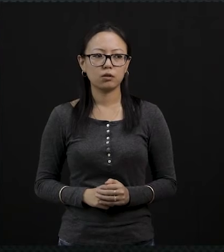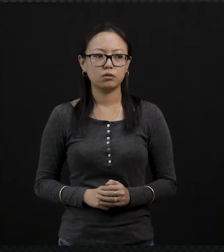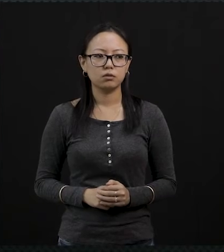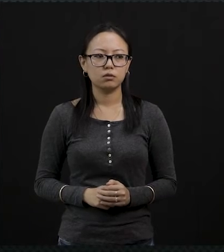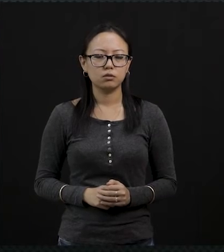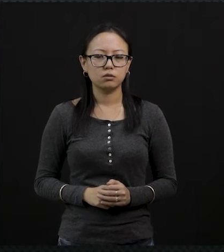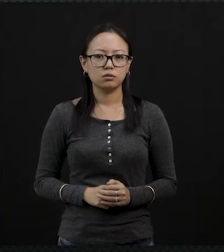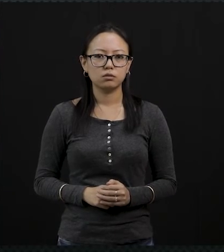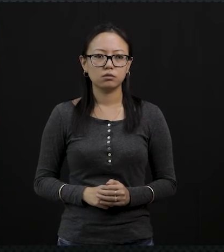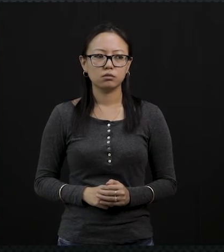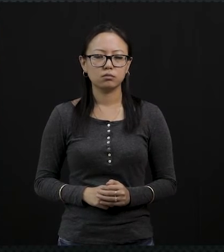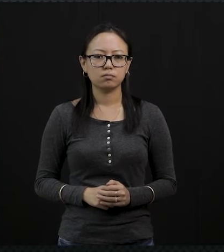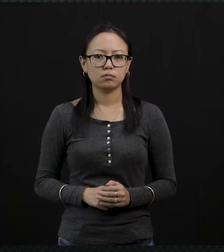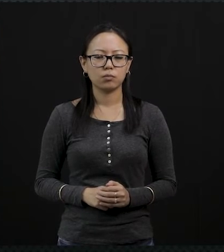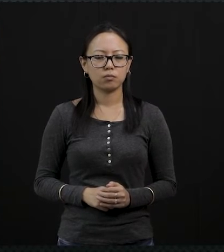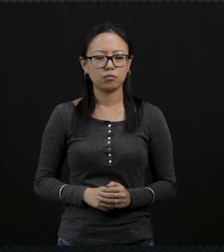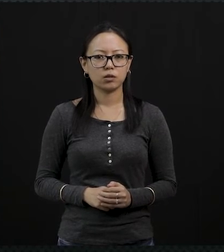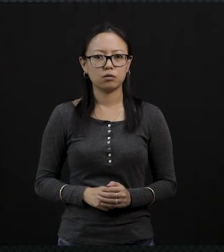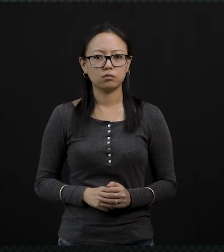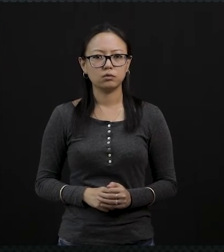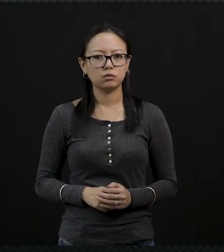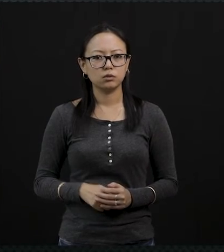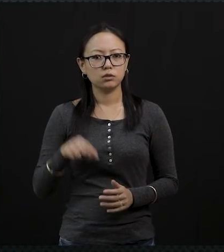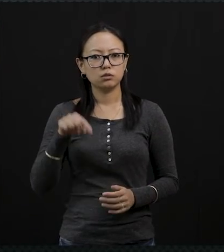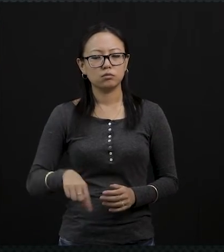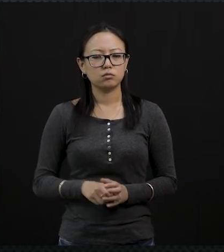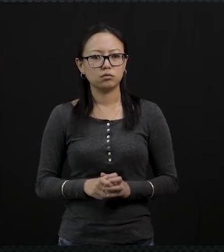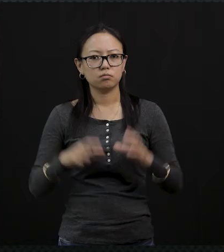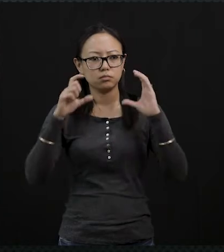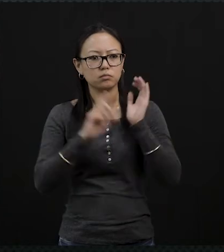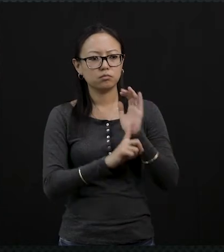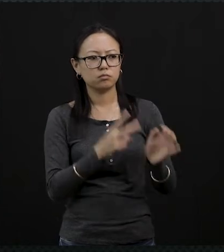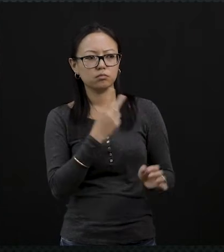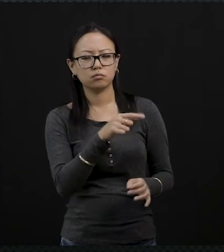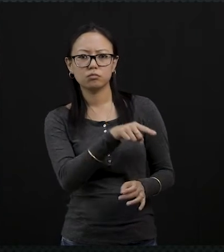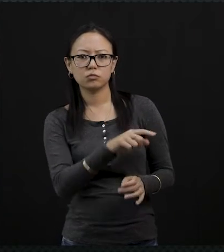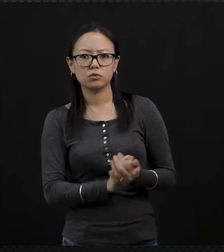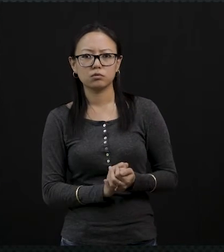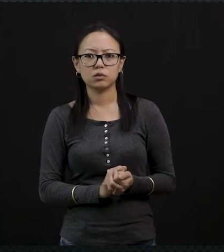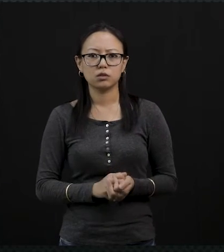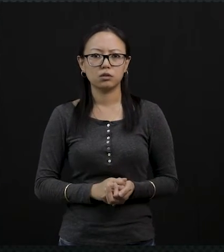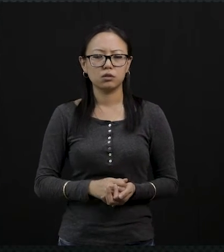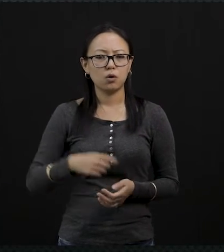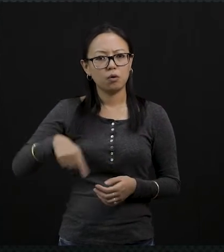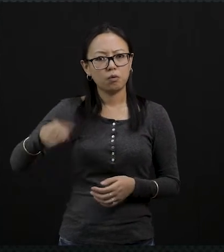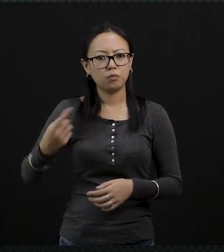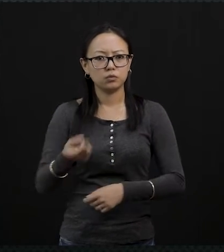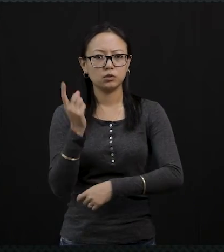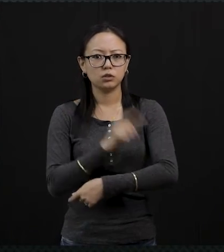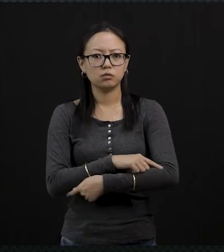next safety rule which we should remember, very important, it is we should never touch